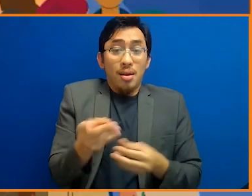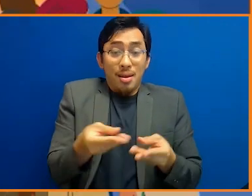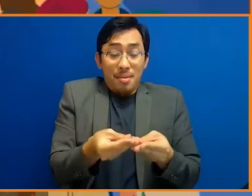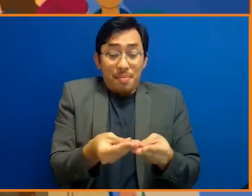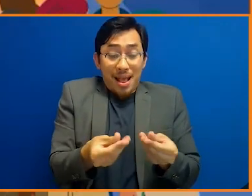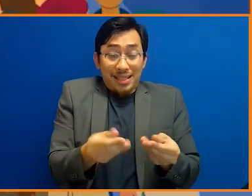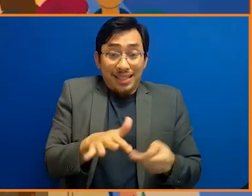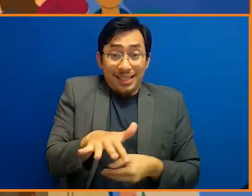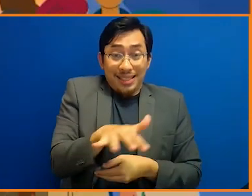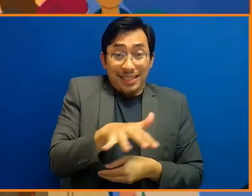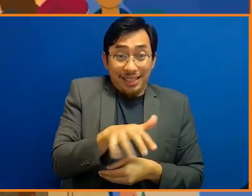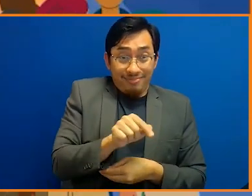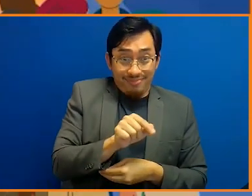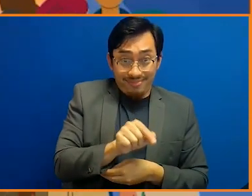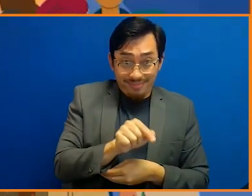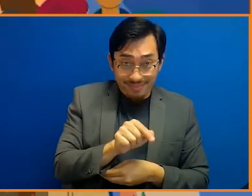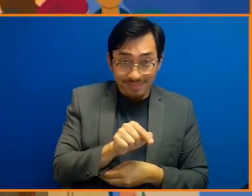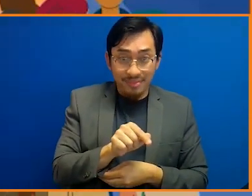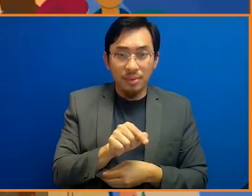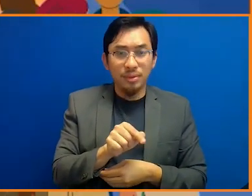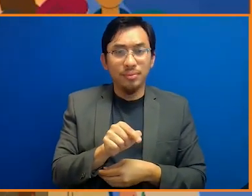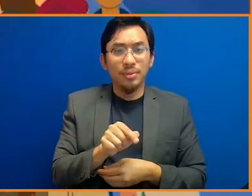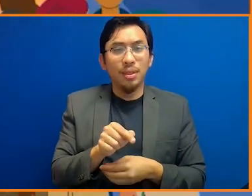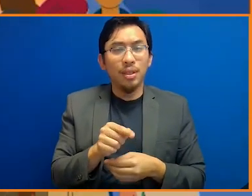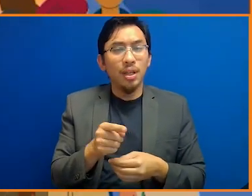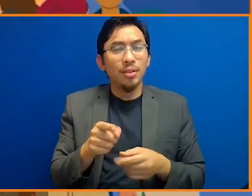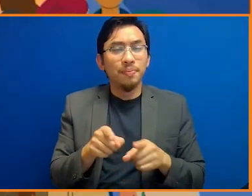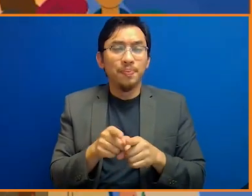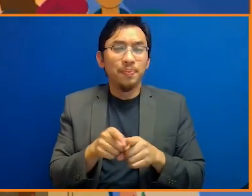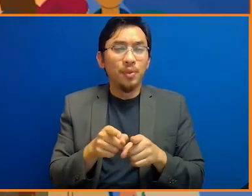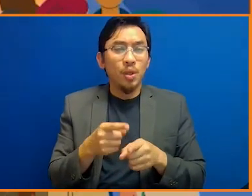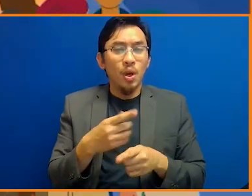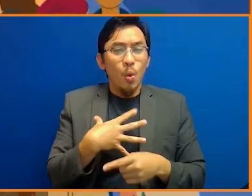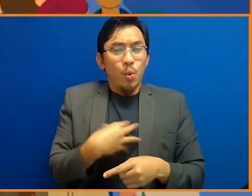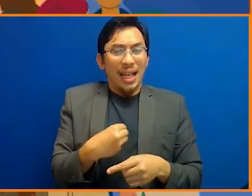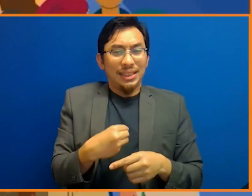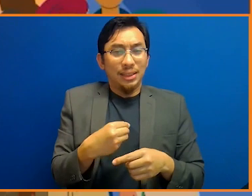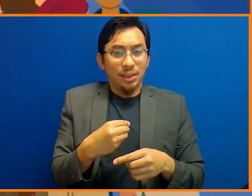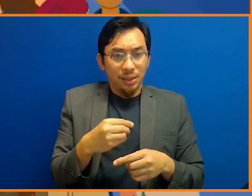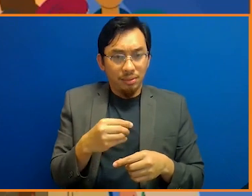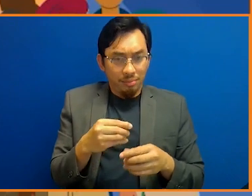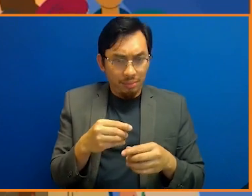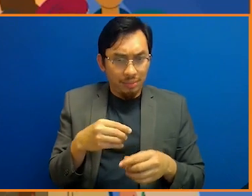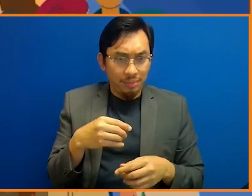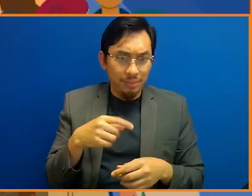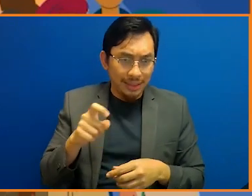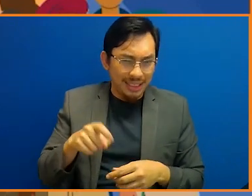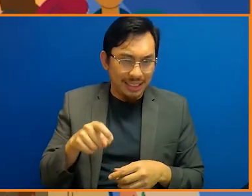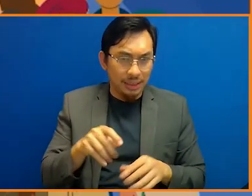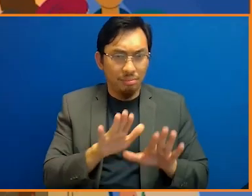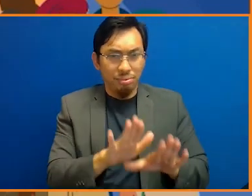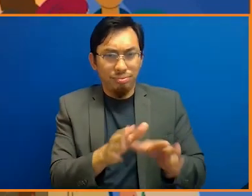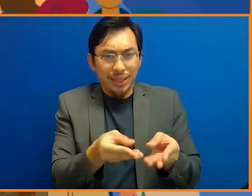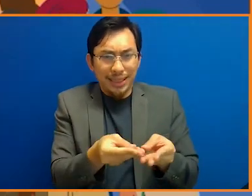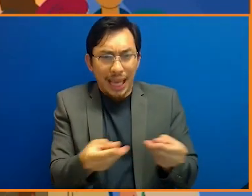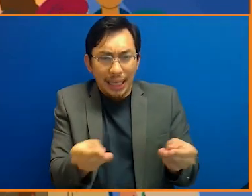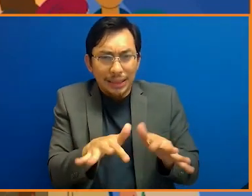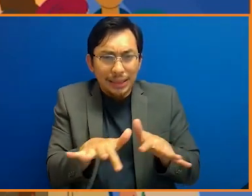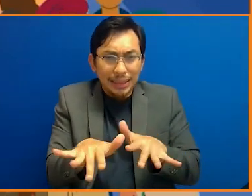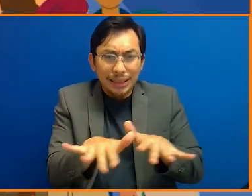they need the white sandy beach in this area. So they keep